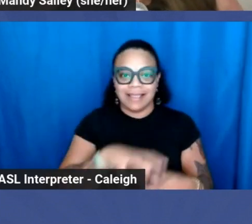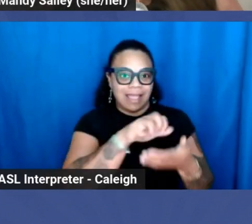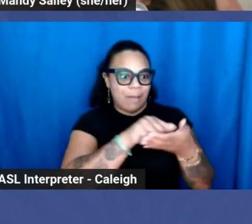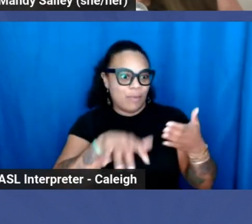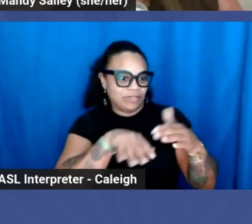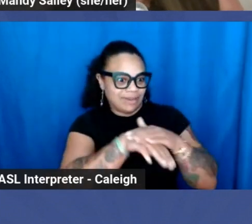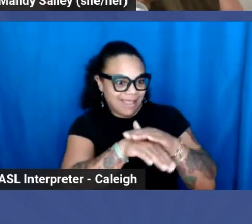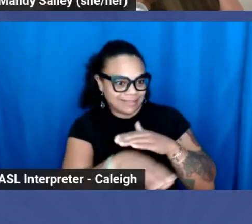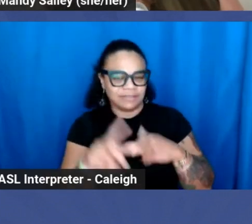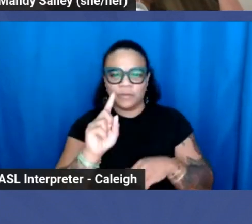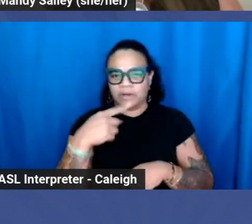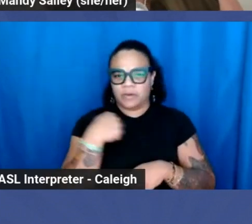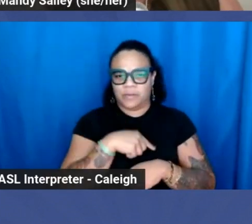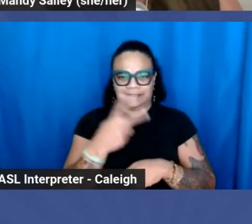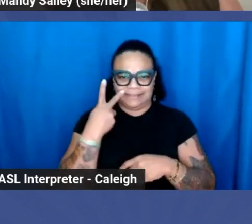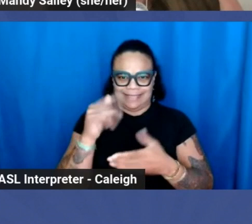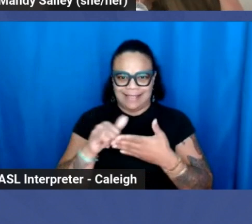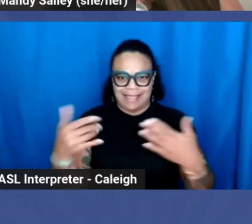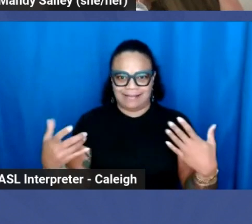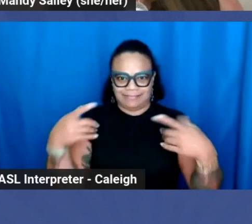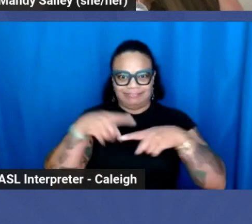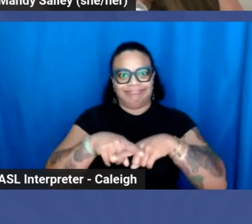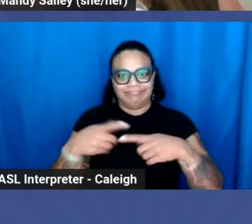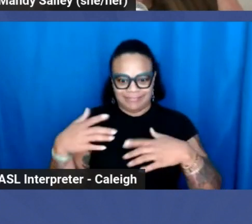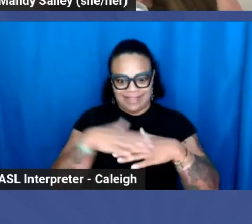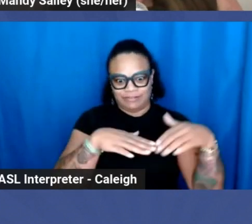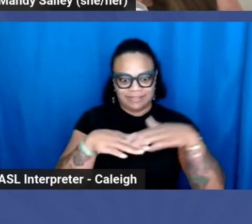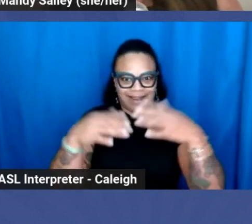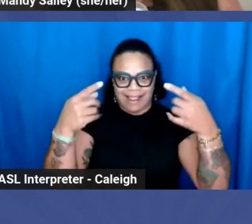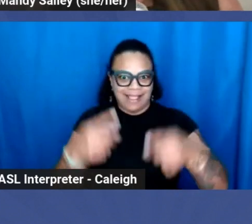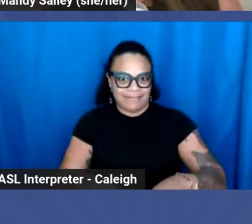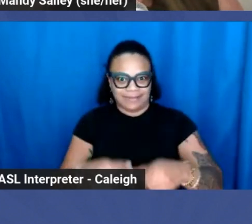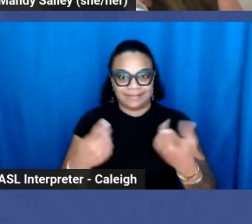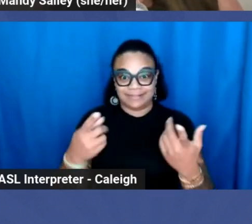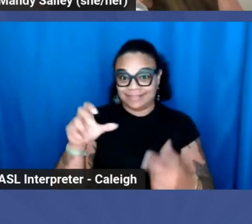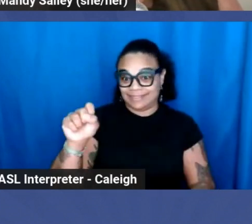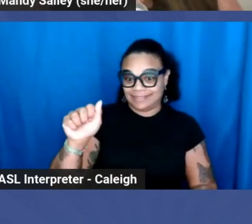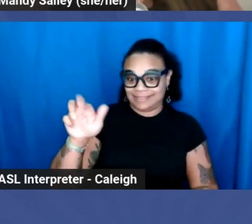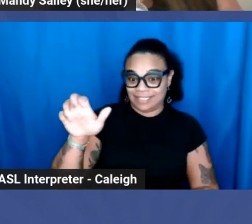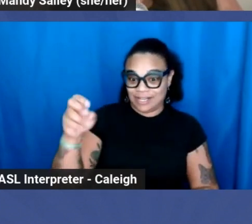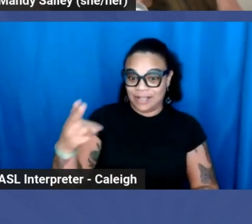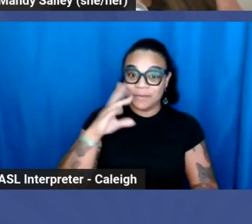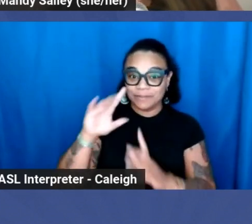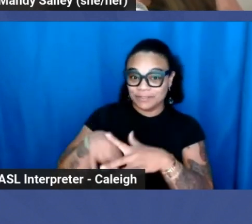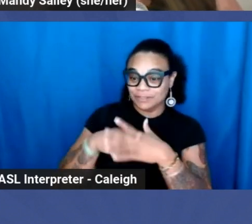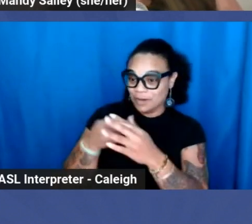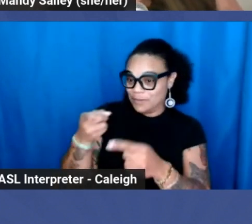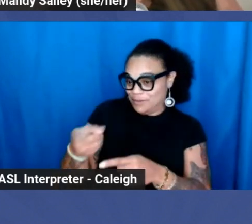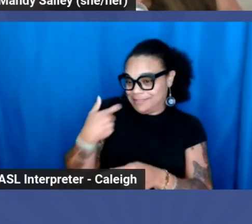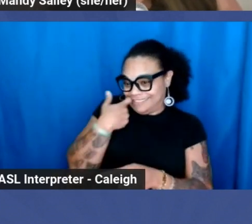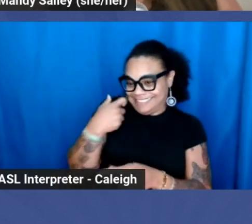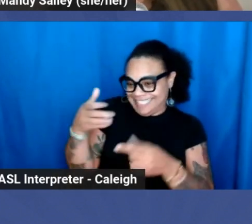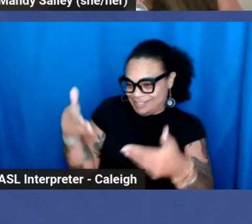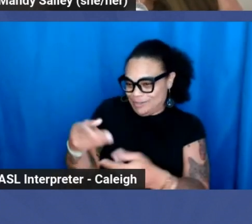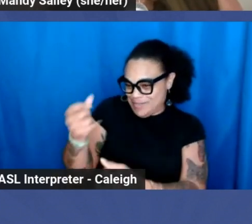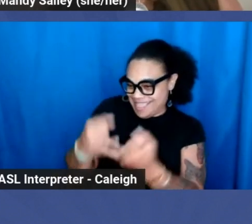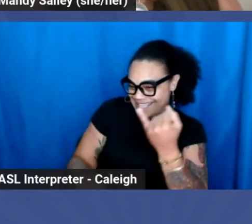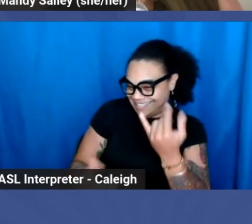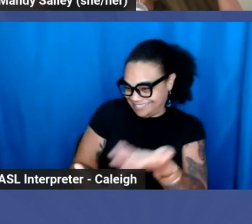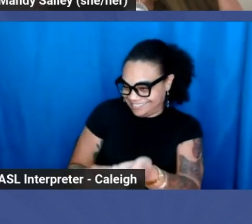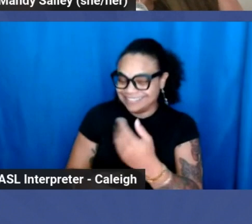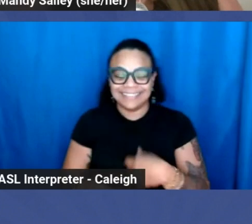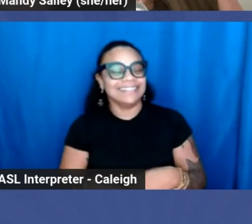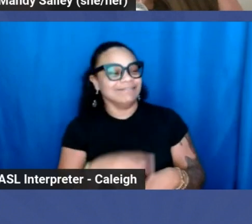And Sarah, I'll just start with you since I introduced you last. Sure, great to be here. Thanks for having